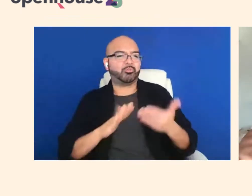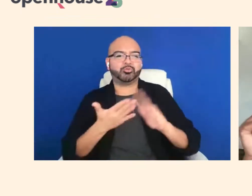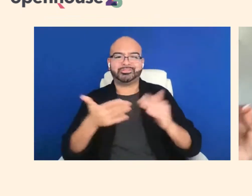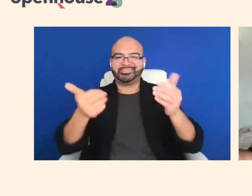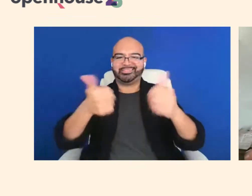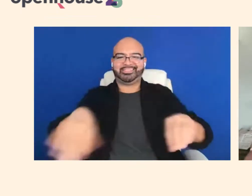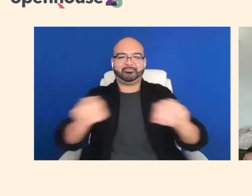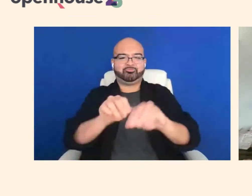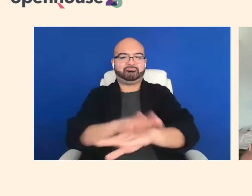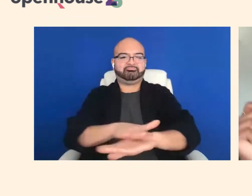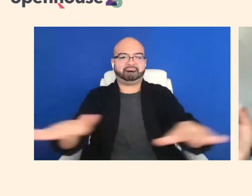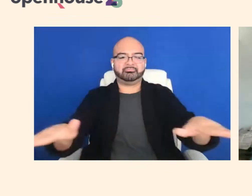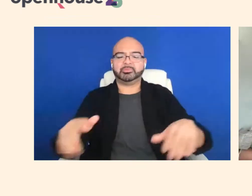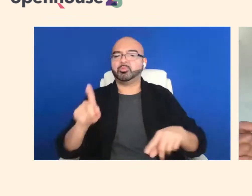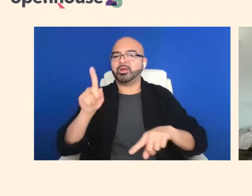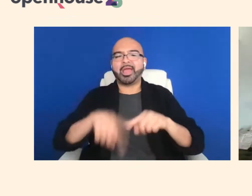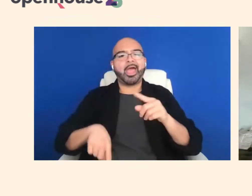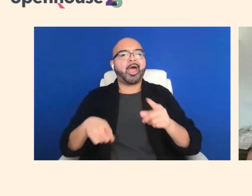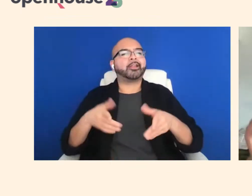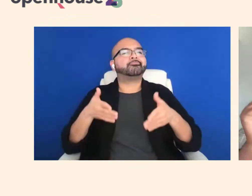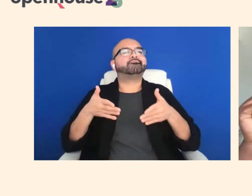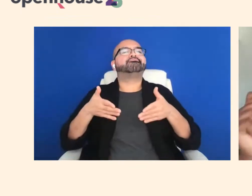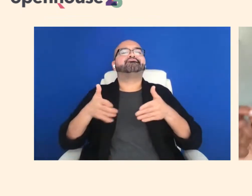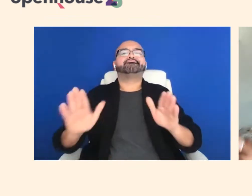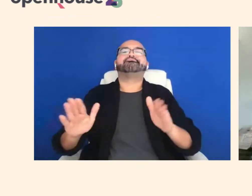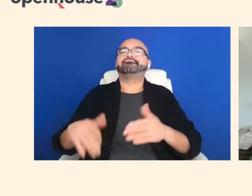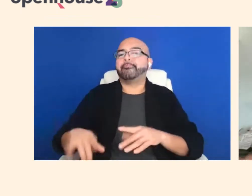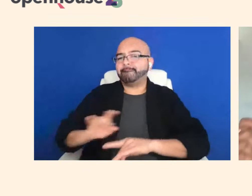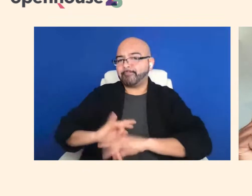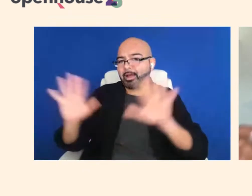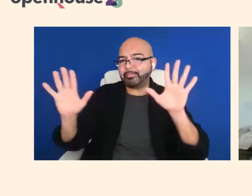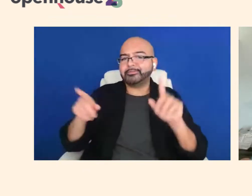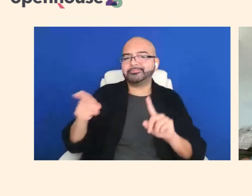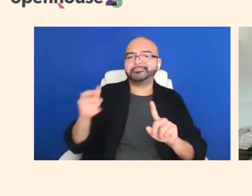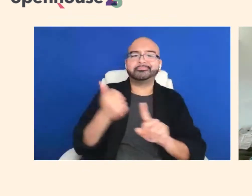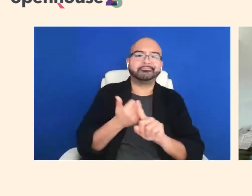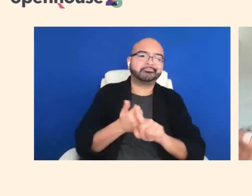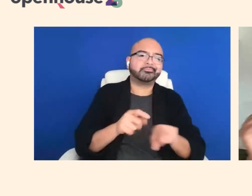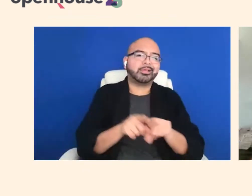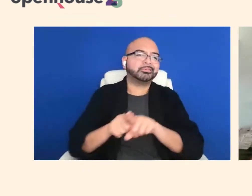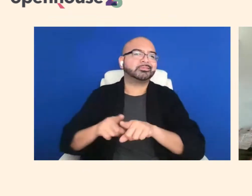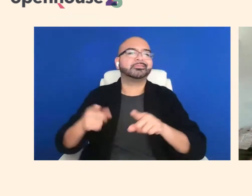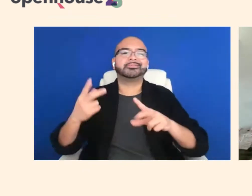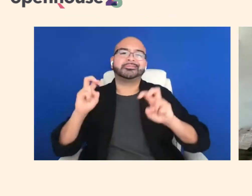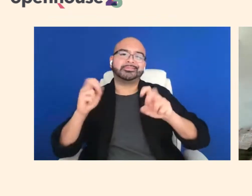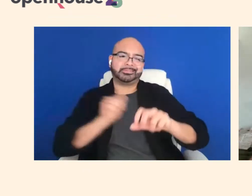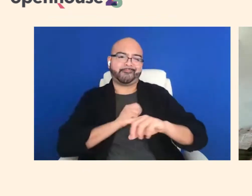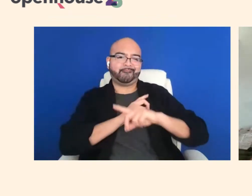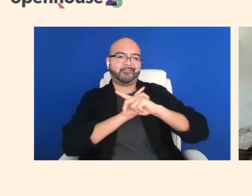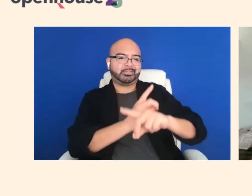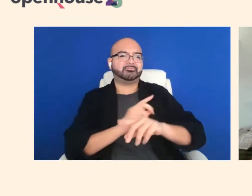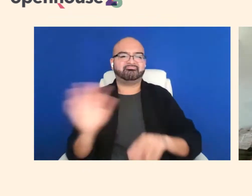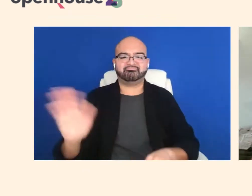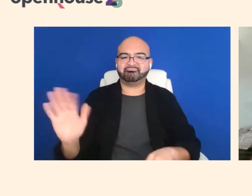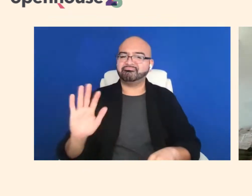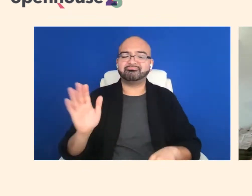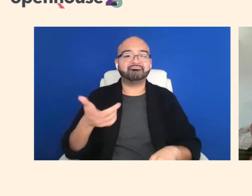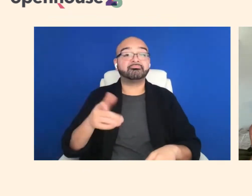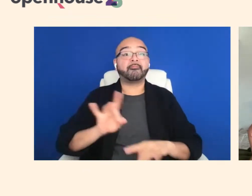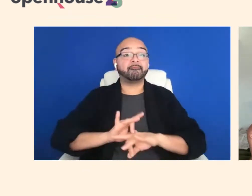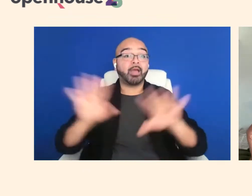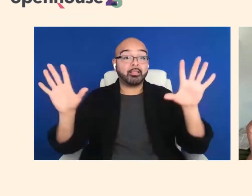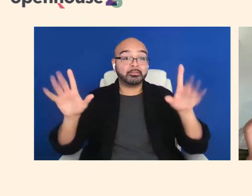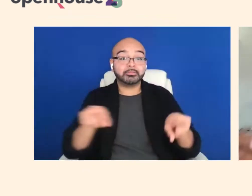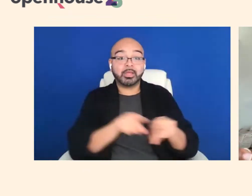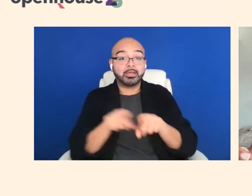can't excuse violence as a means of self-defense. We can't excuse violence as a